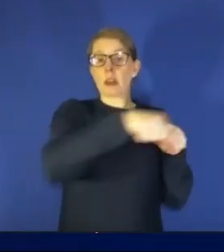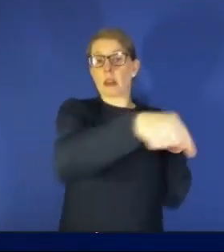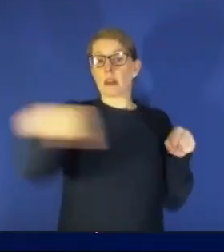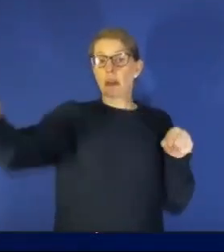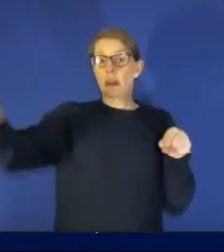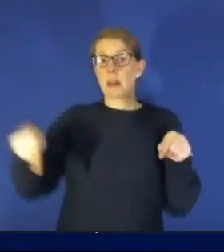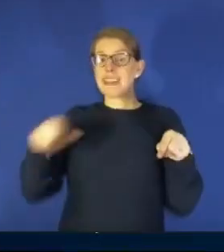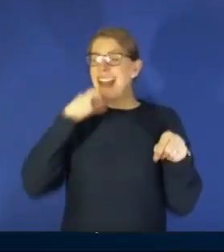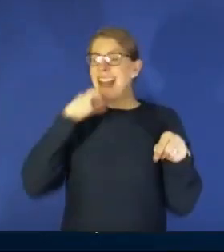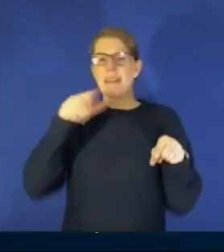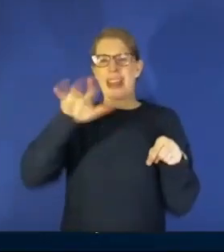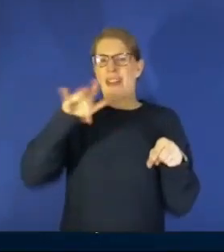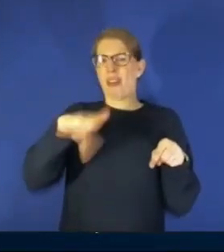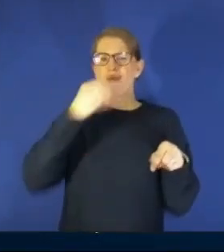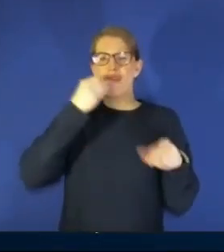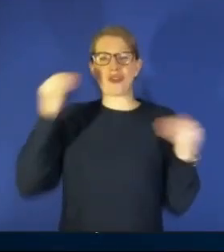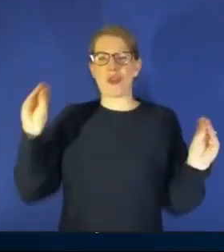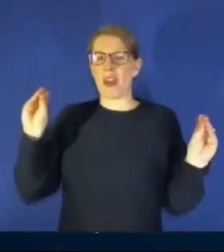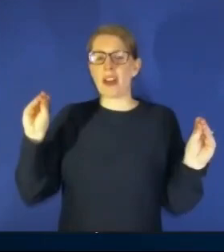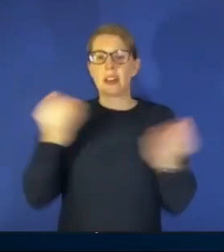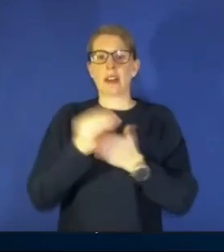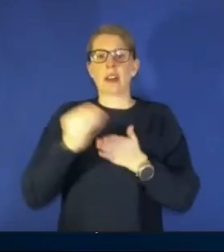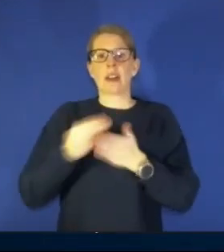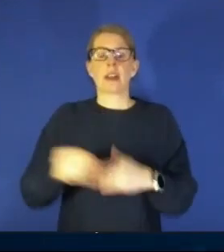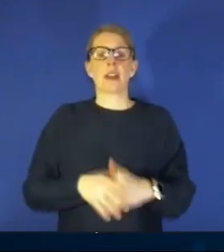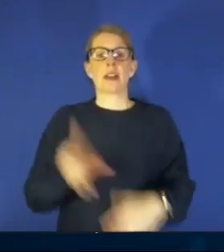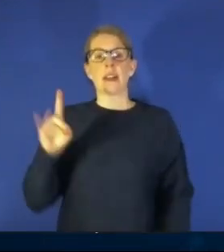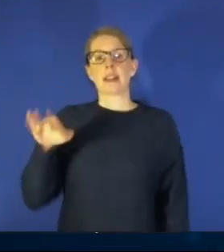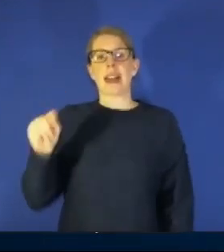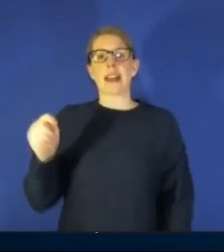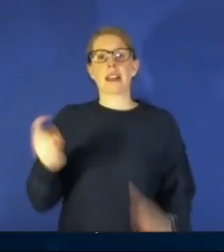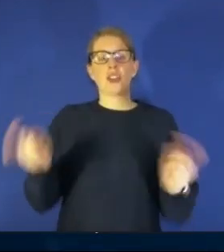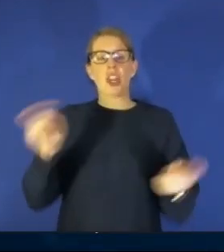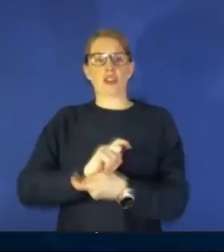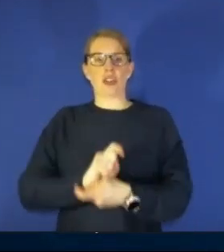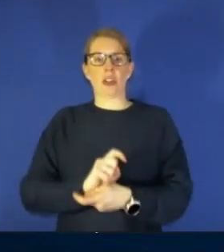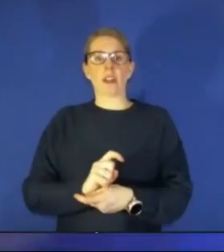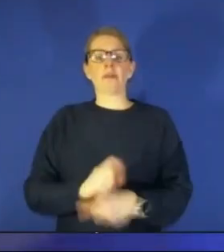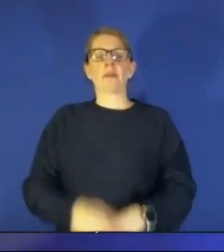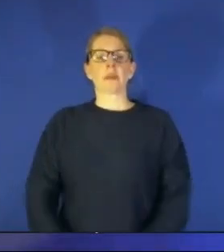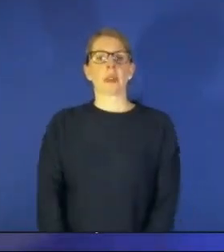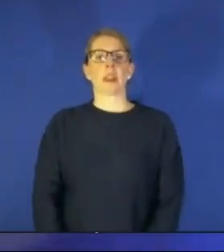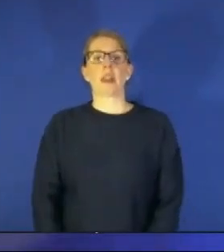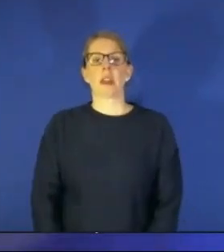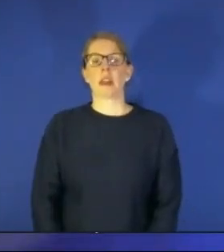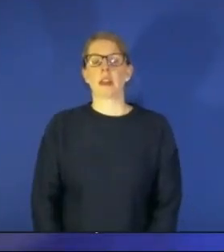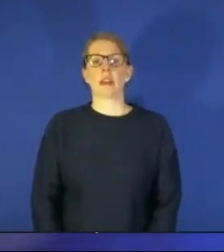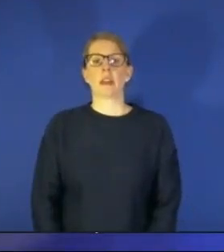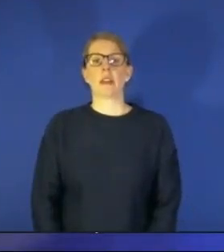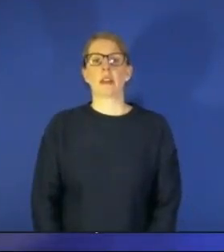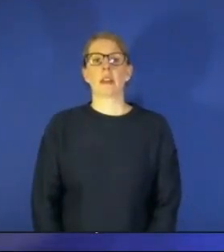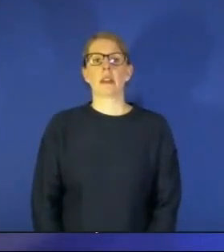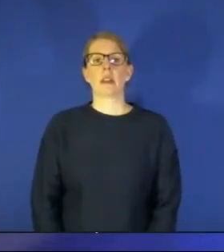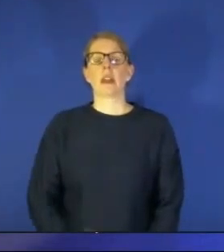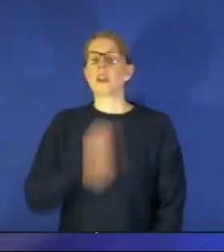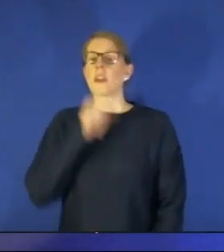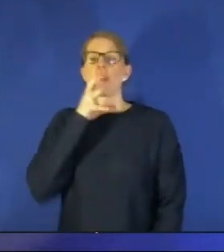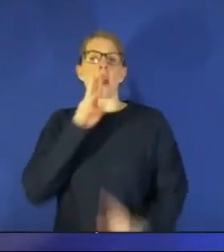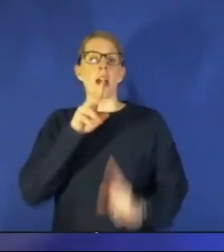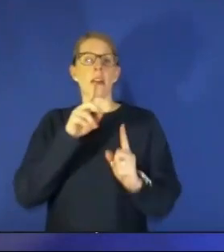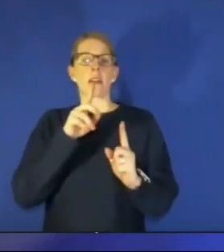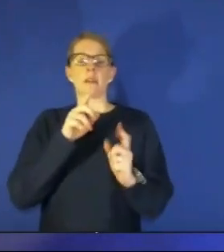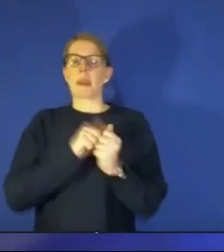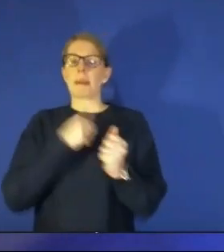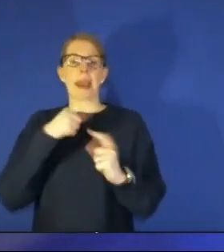all the difference. Frank, how has your diet changed over the years? Are there things that you've had to take a look at and go, Don't talk to me about diet. That's